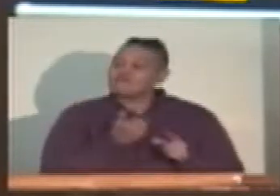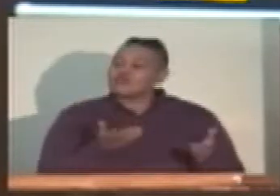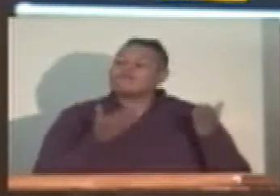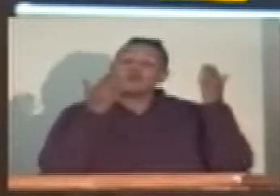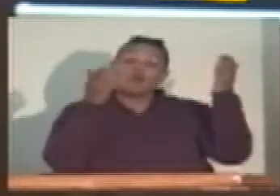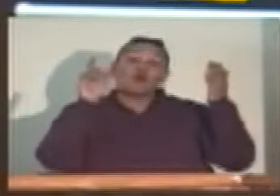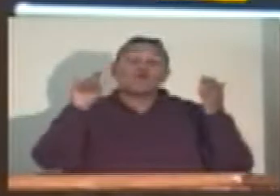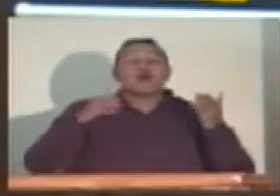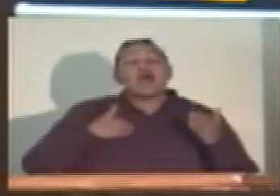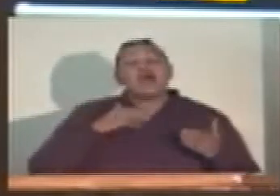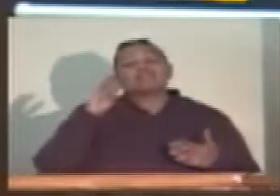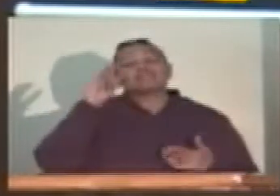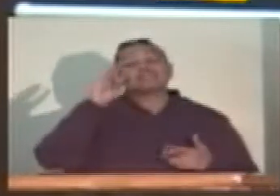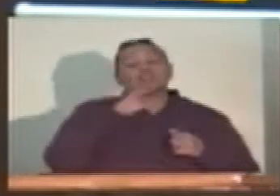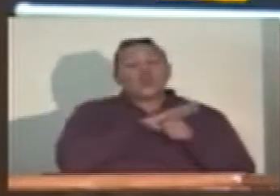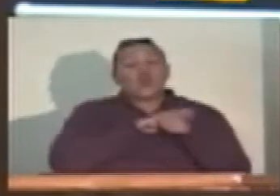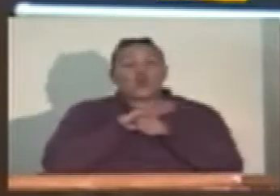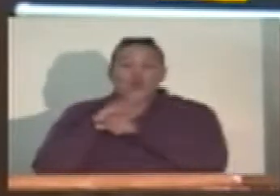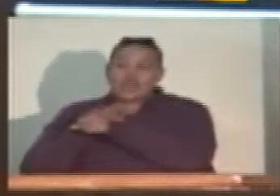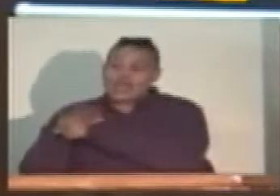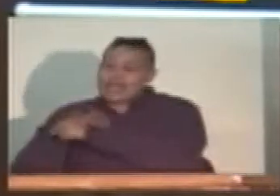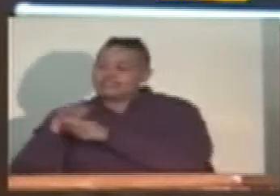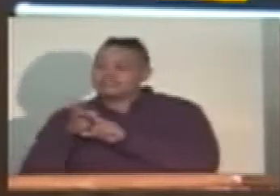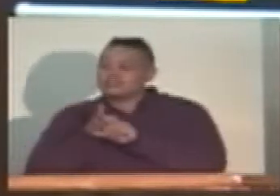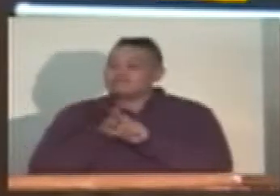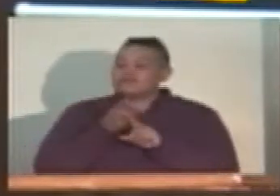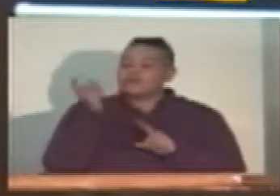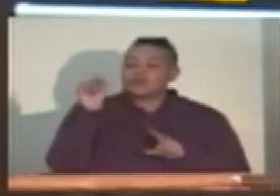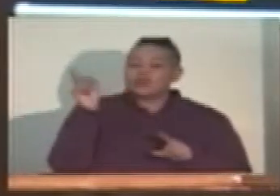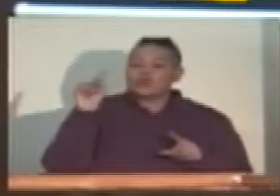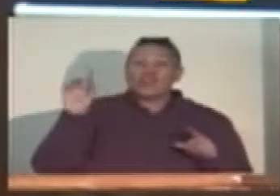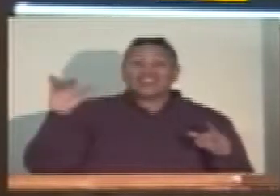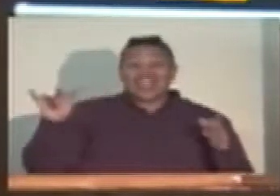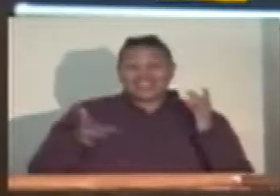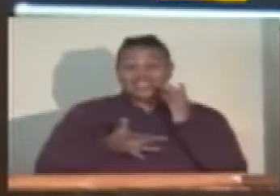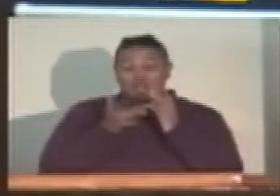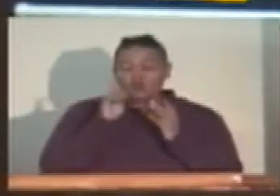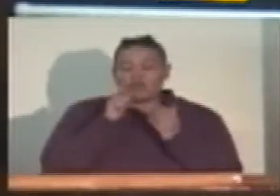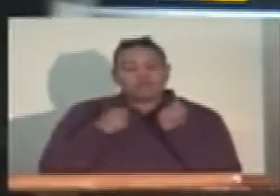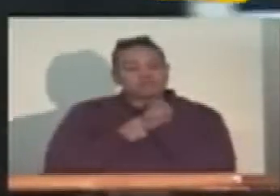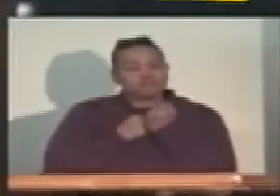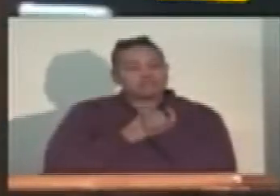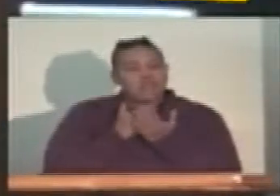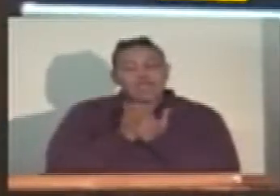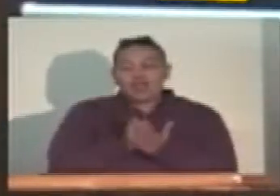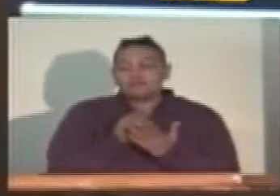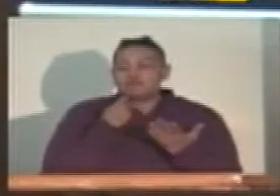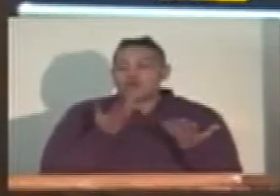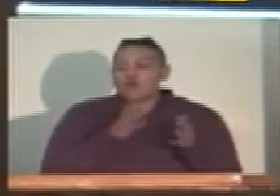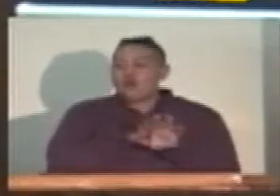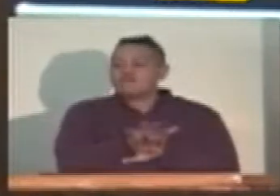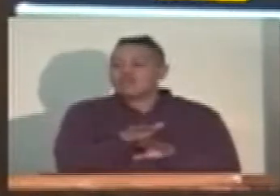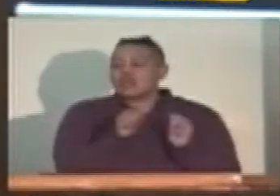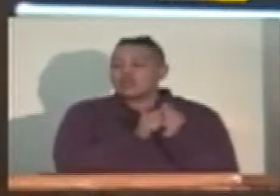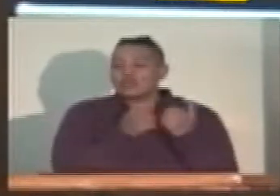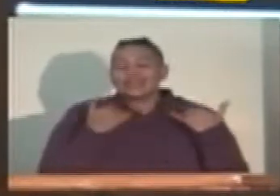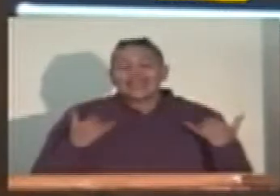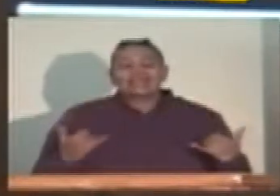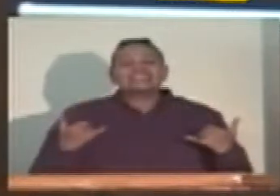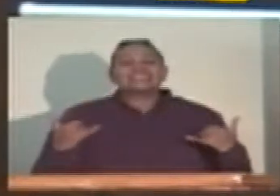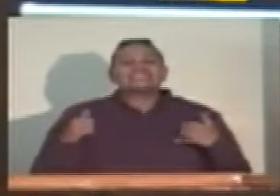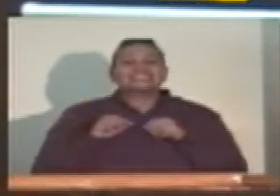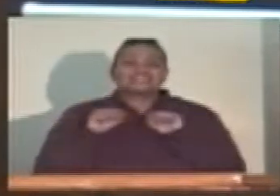at least 6 locations where the wireless technology will overlay with